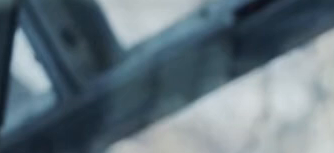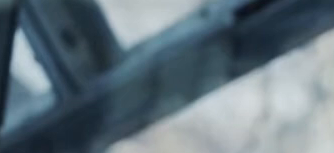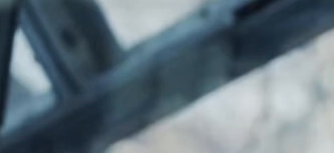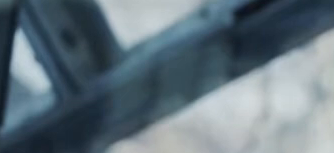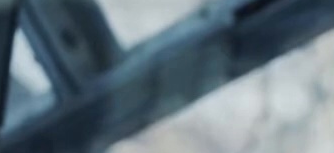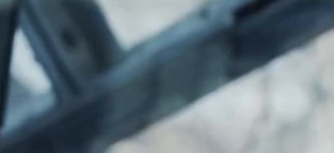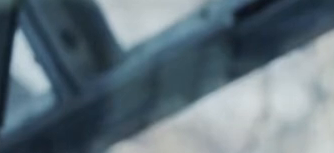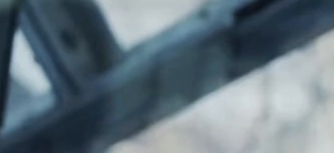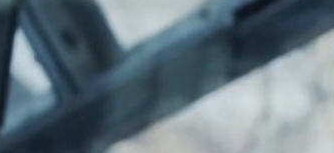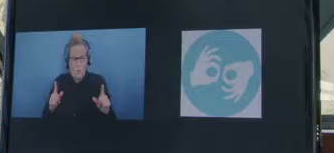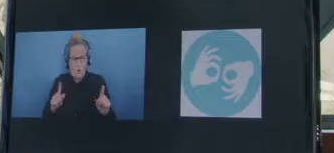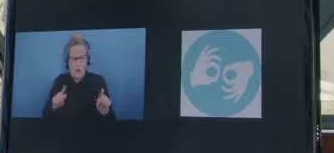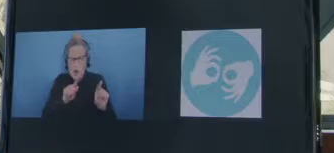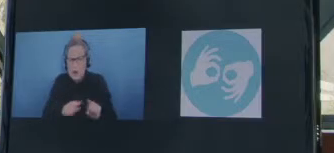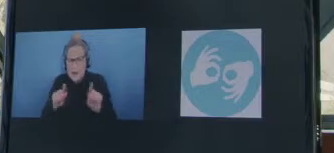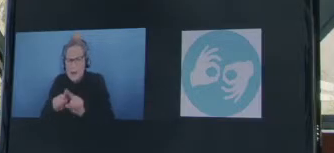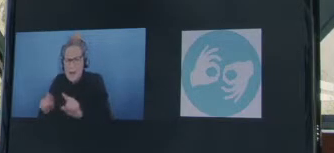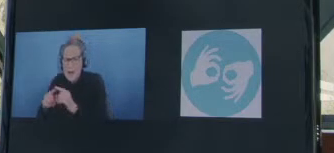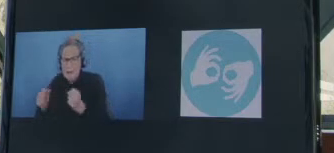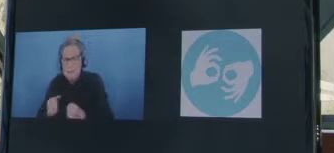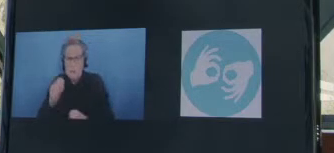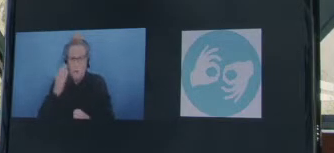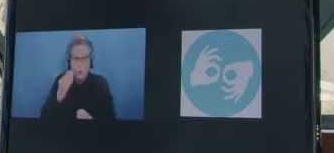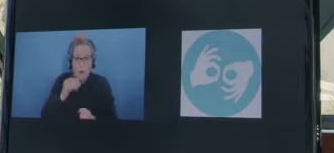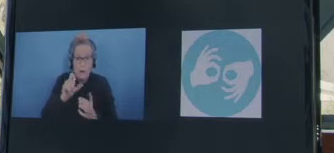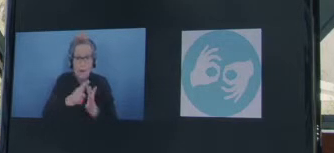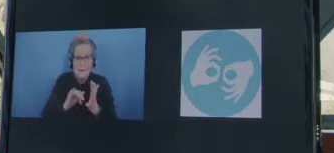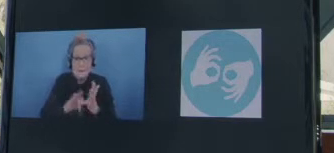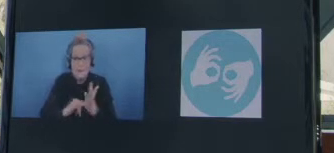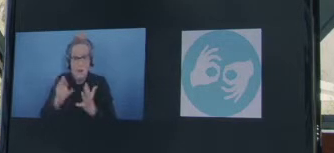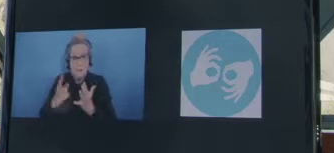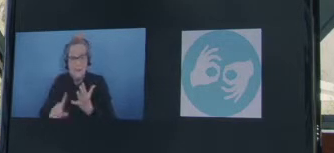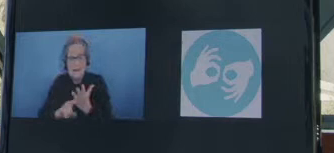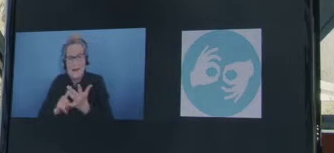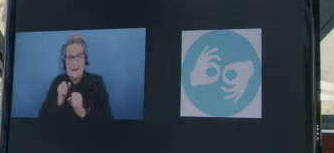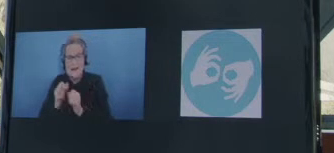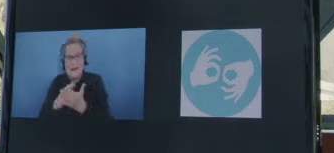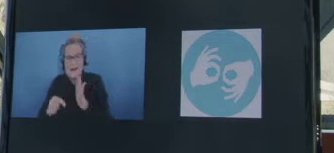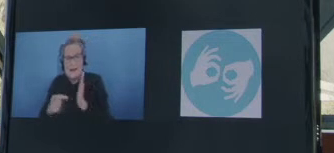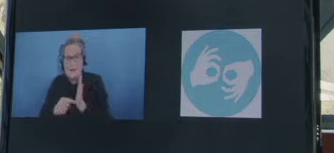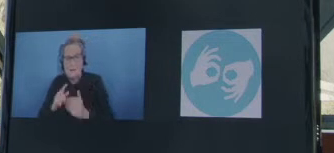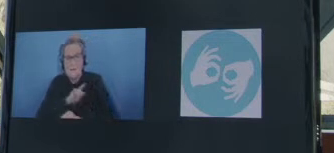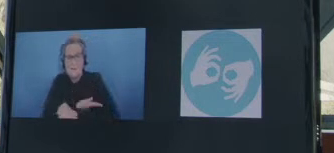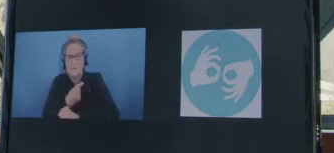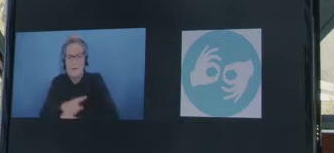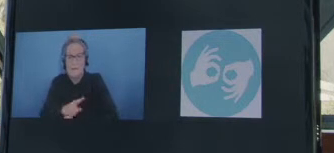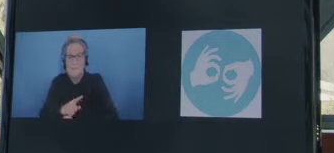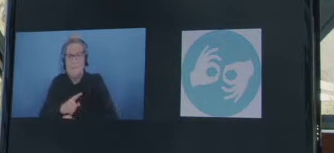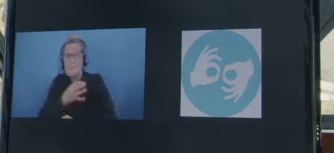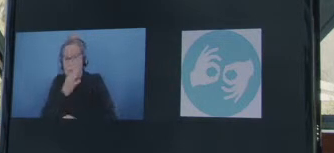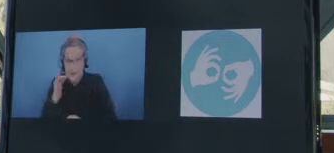their common denominator, which is sugar, cellulose, and lignin, the muscle in plants. In order